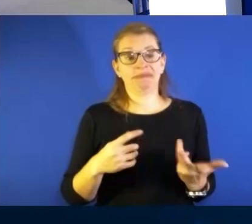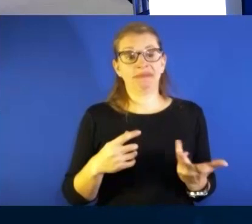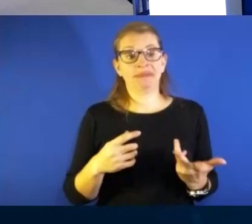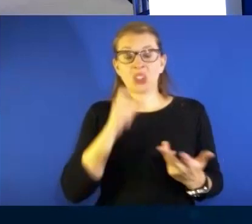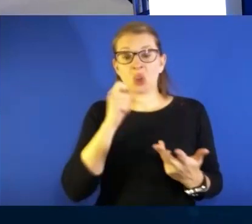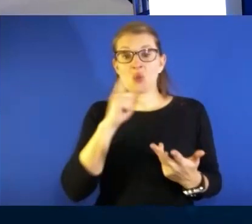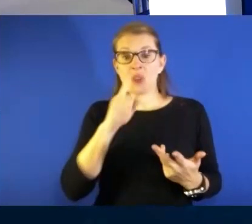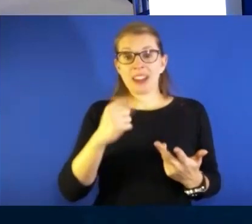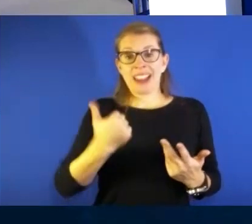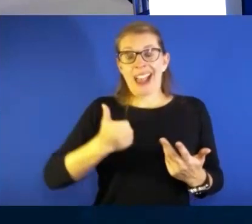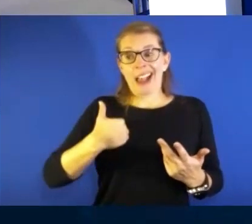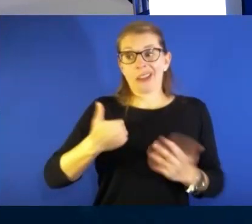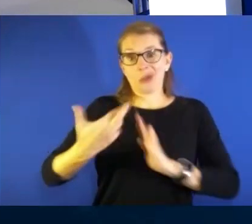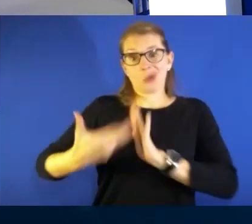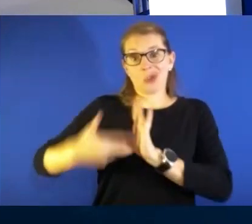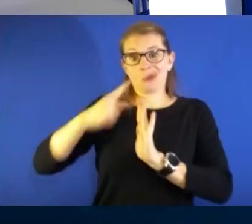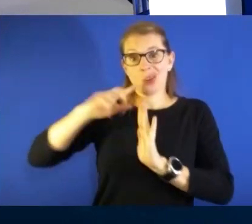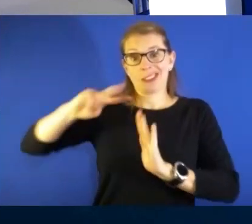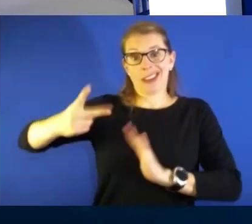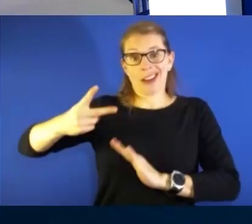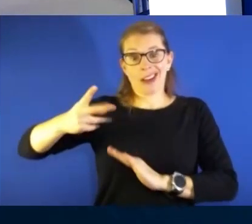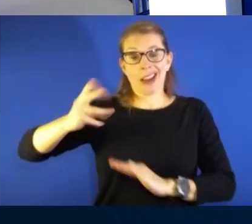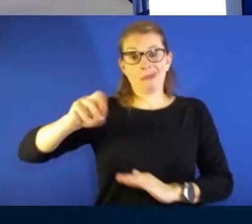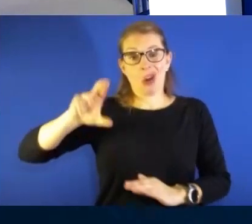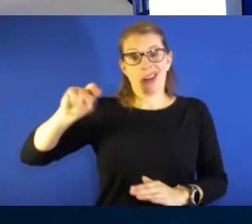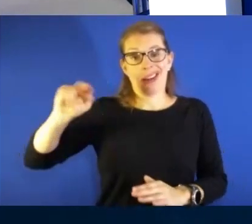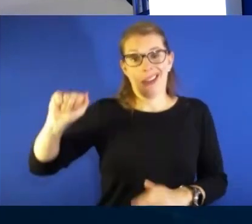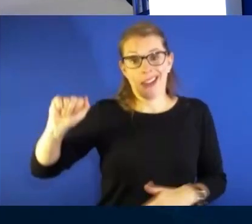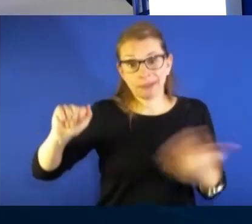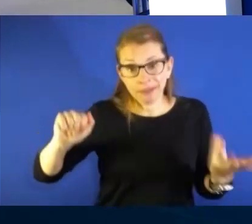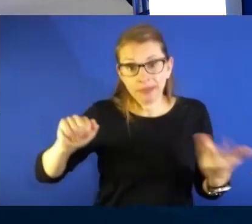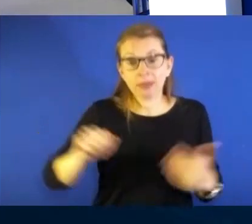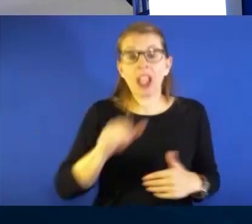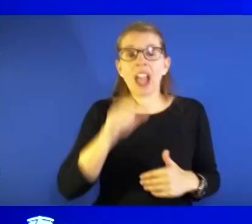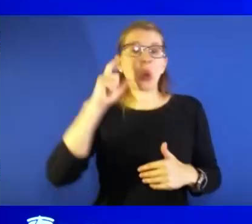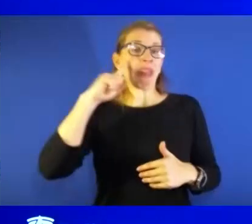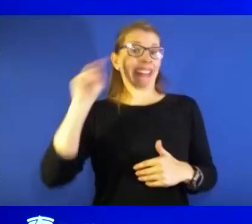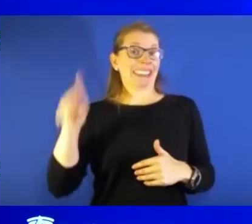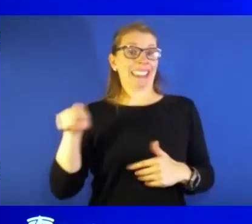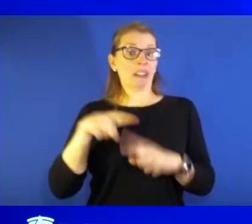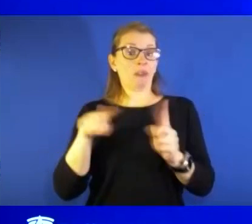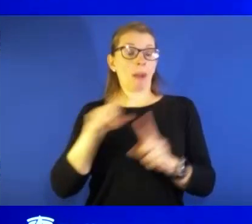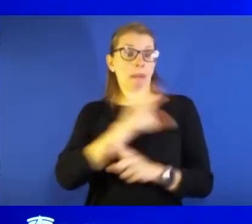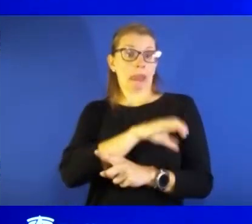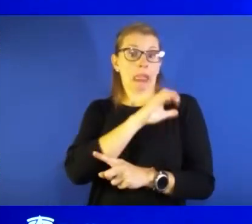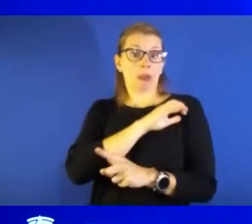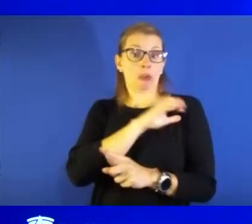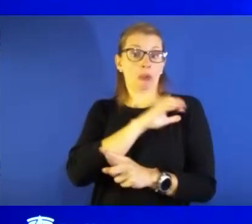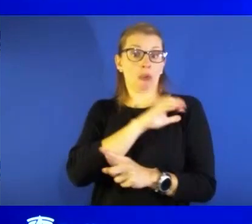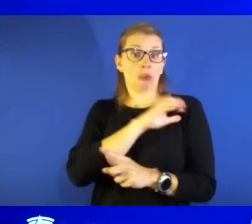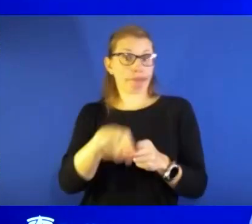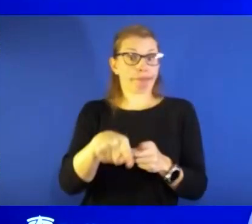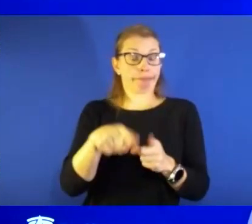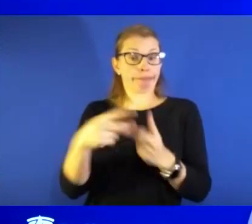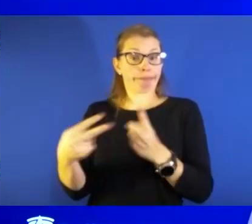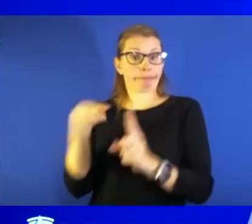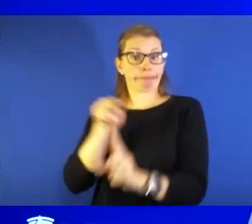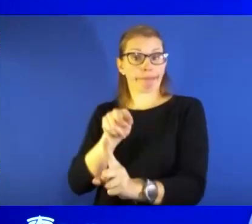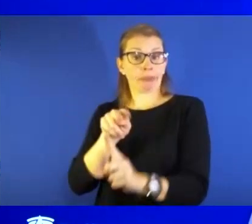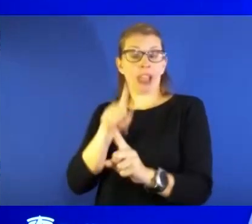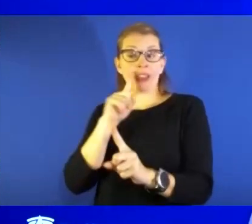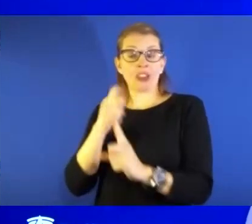on that second mRNA. It would be like the I Pfizer don't think it's series. needed from the clinical standpoint. I think you're still going to be very well